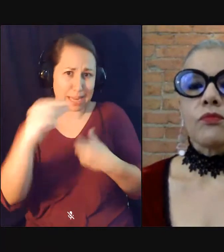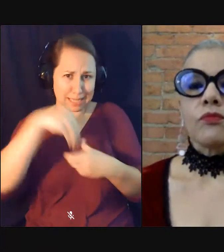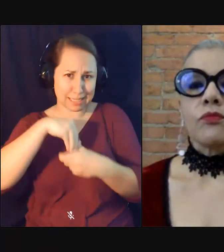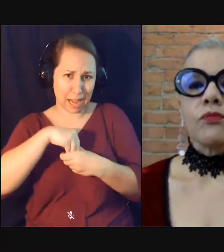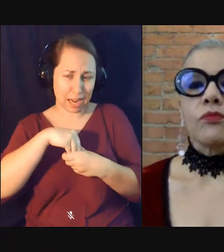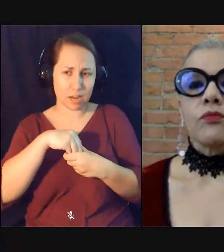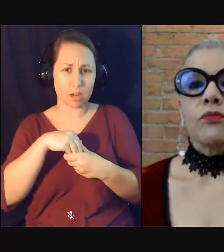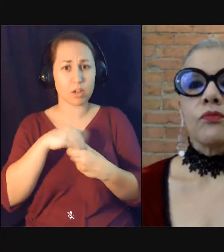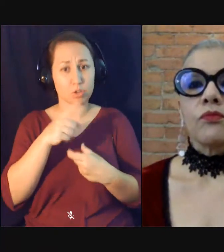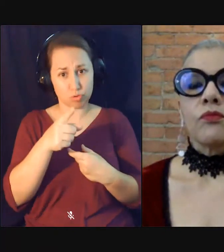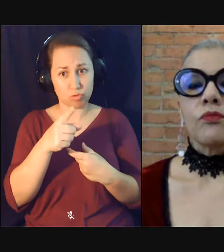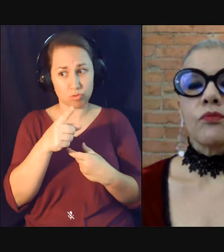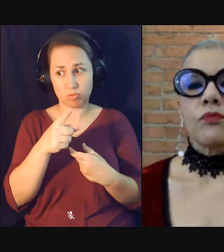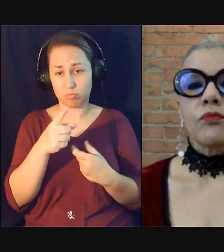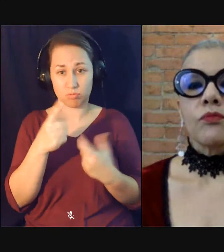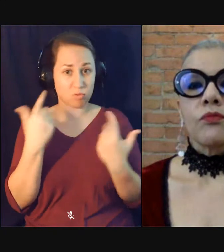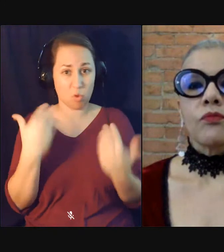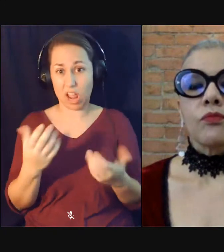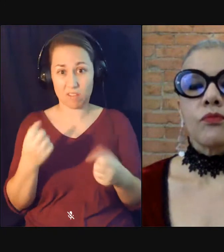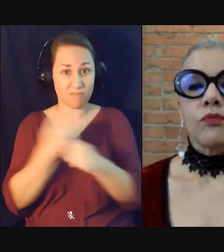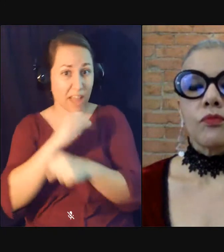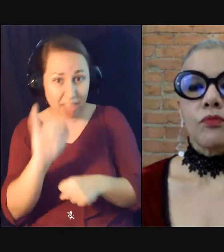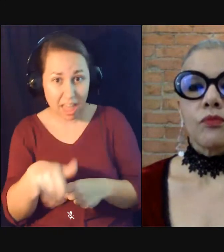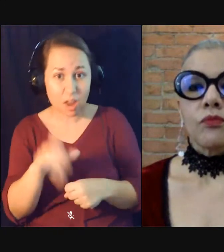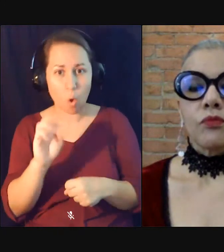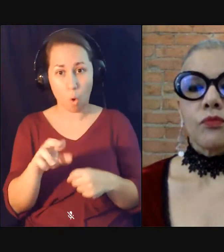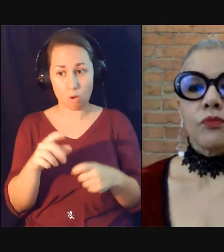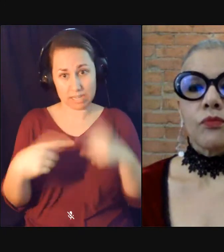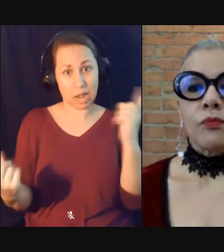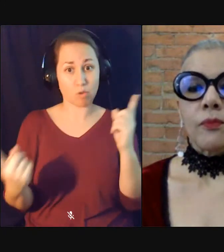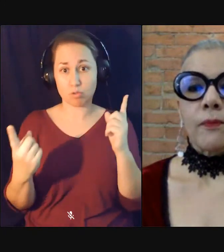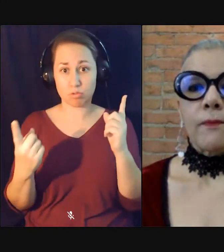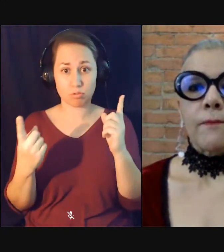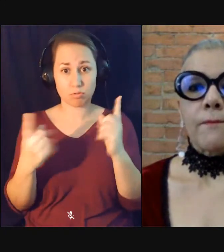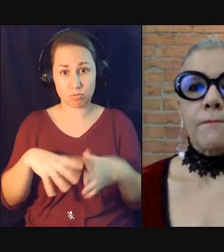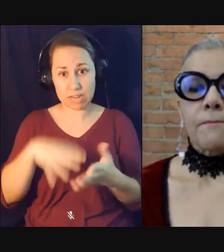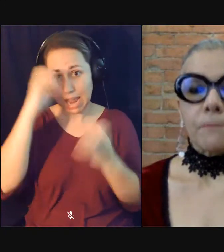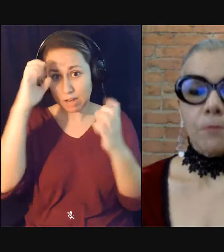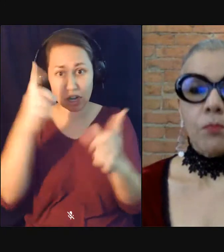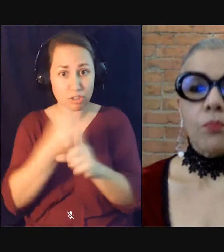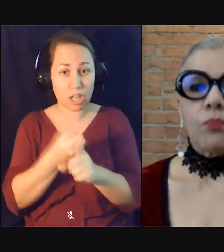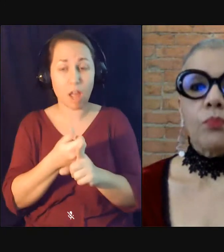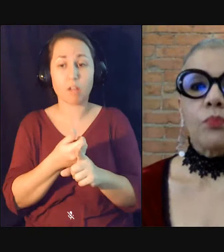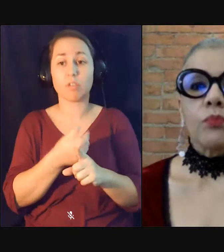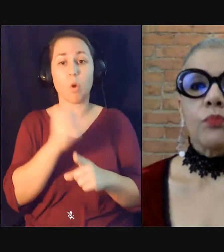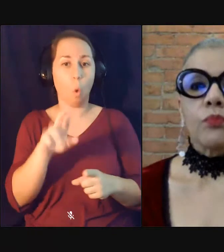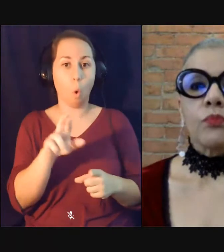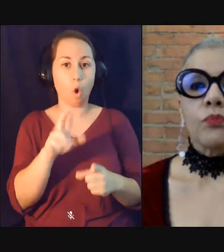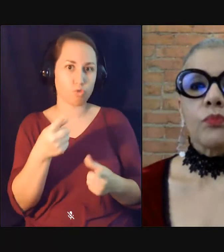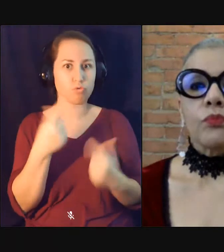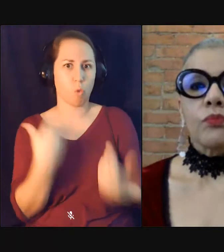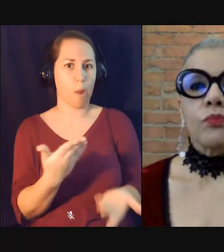to counter-programming what you've been raised with or not. You lean in, you make it your animating feature.